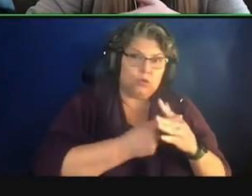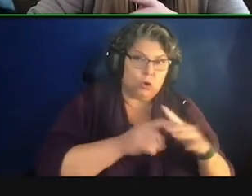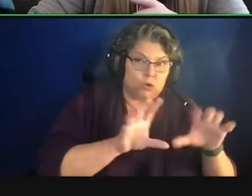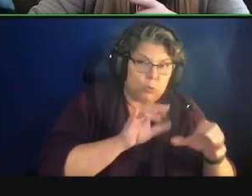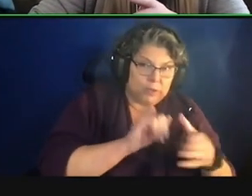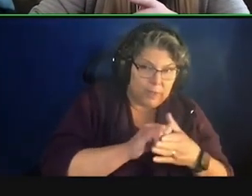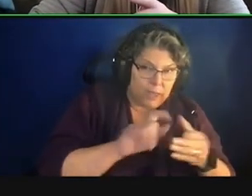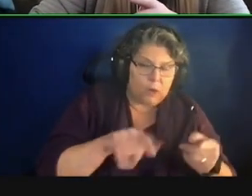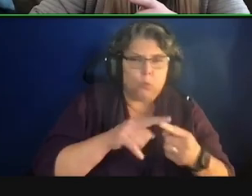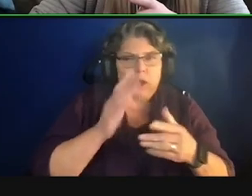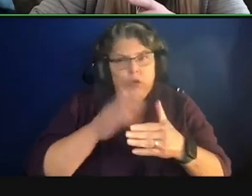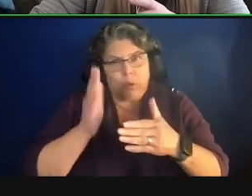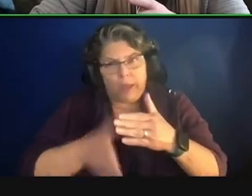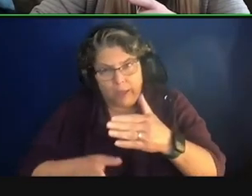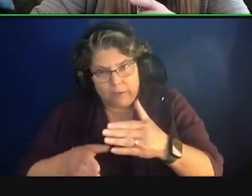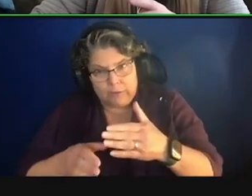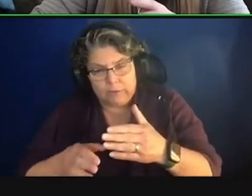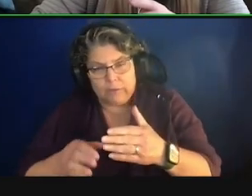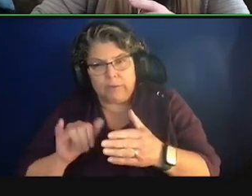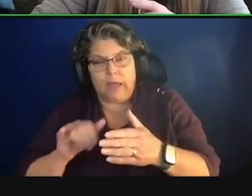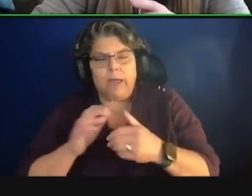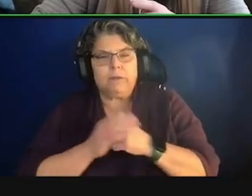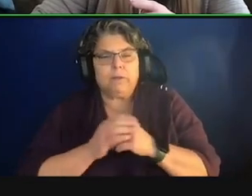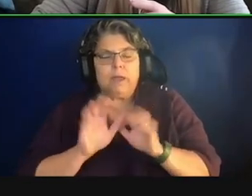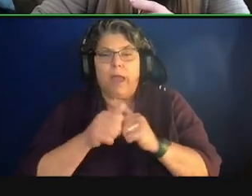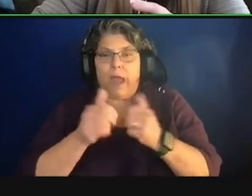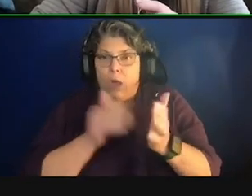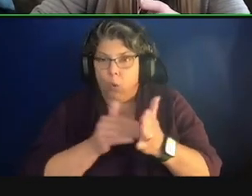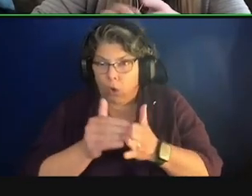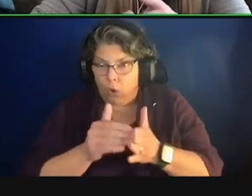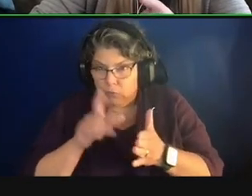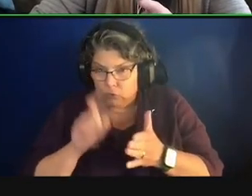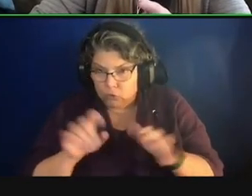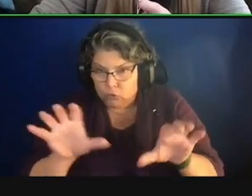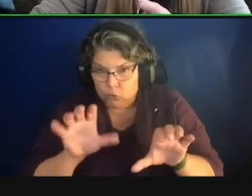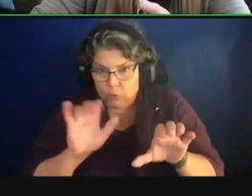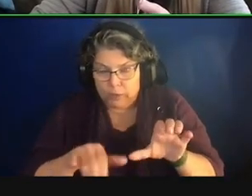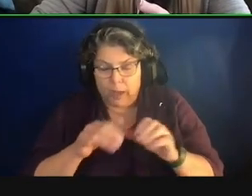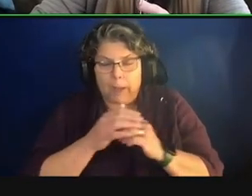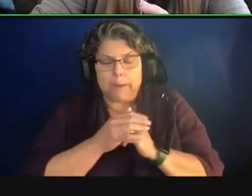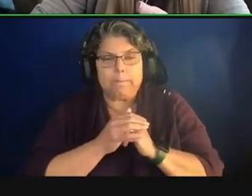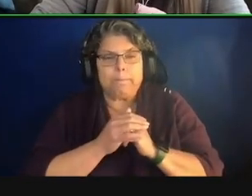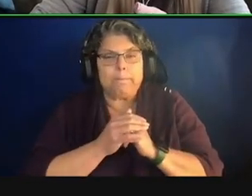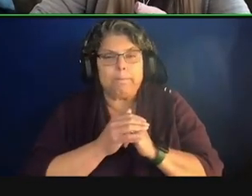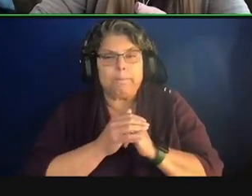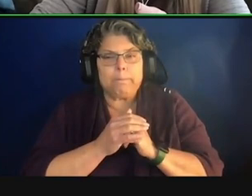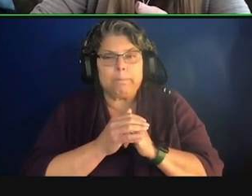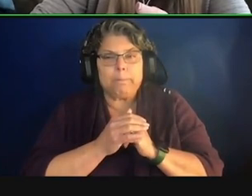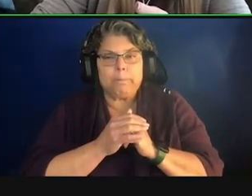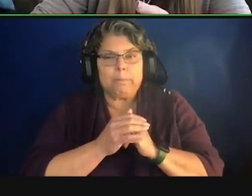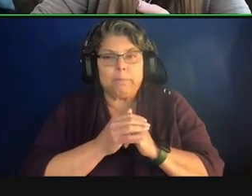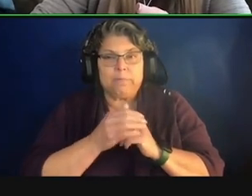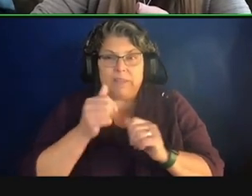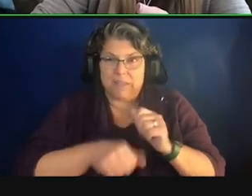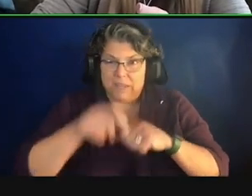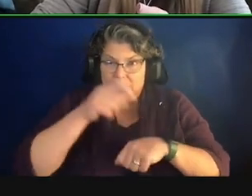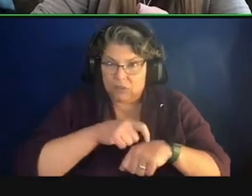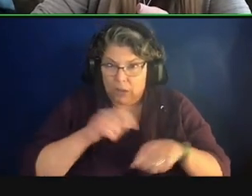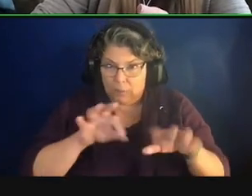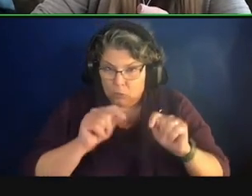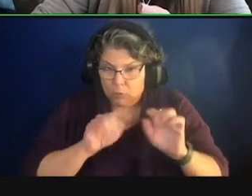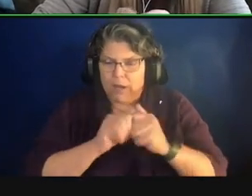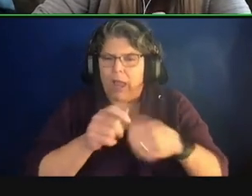how often that is meant to take place, the duration that support is meant to